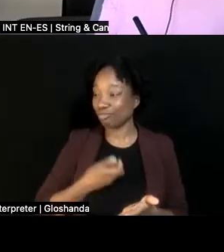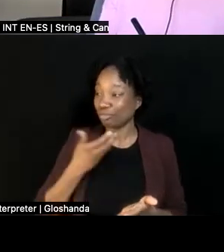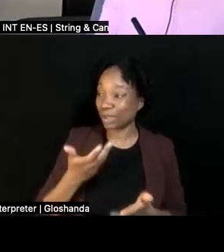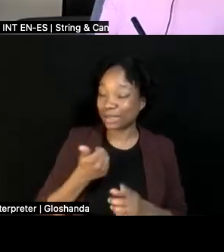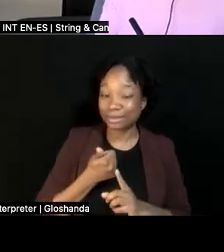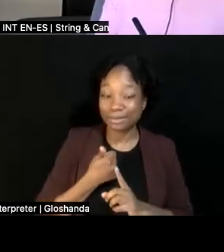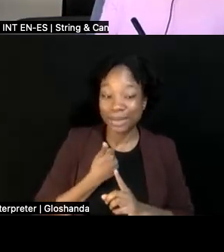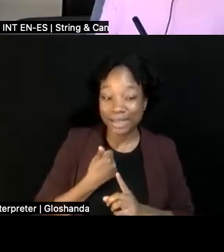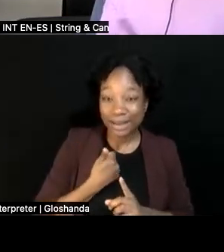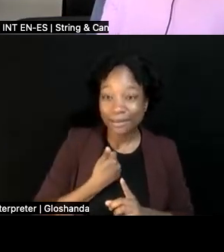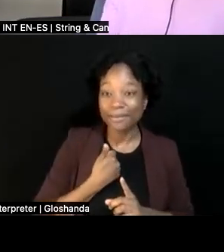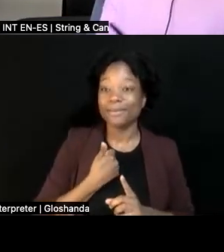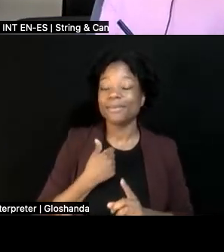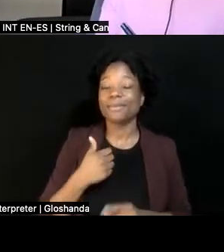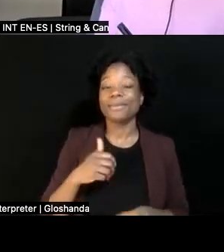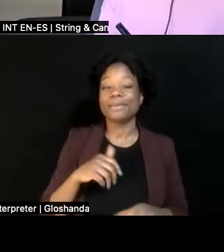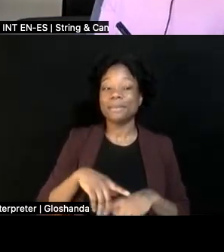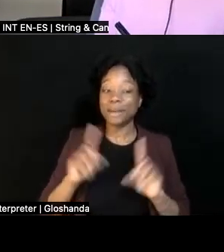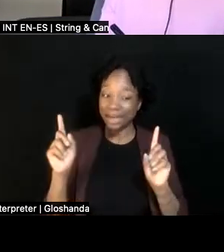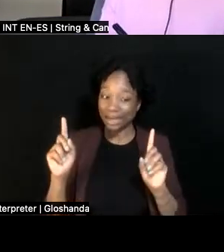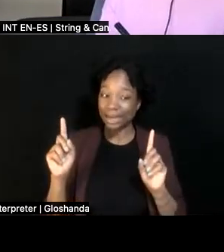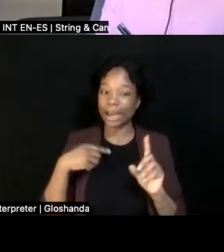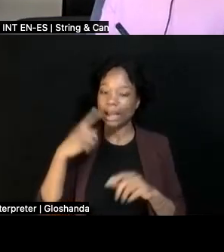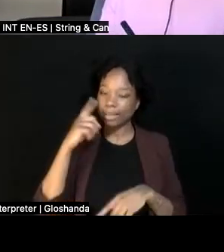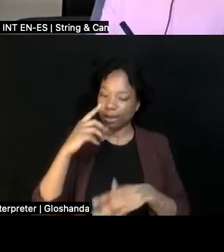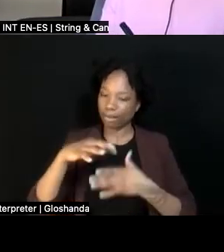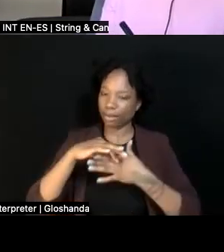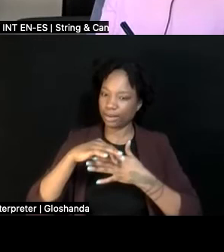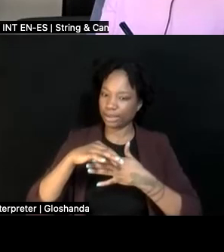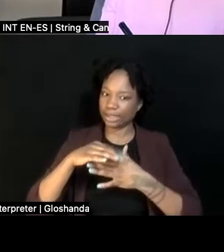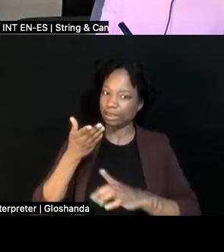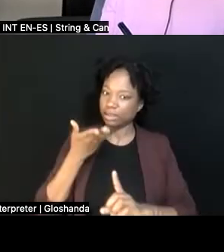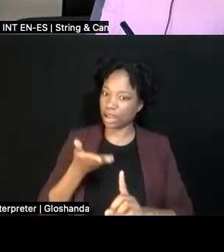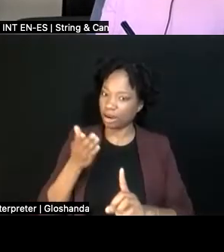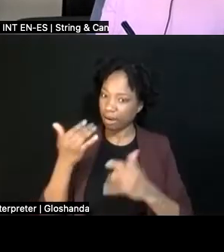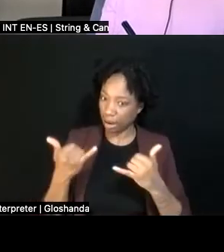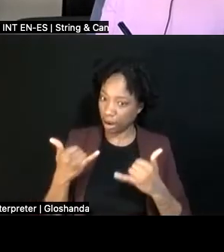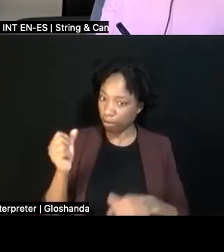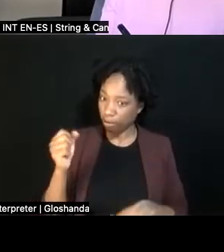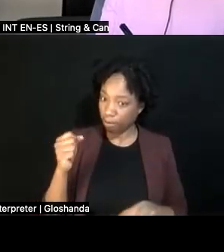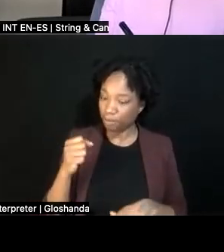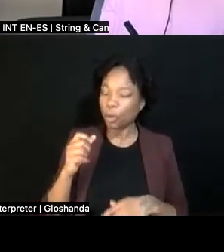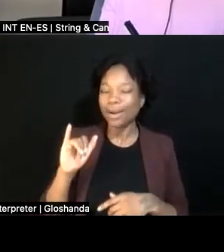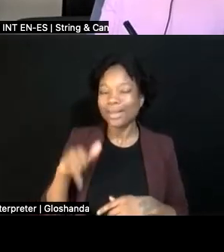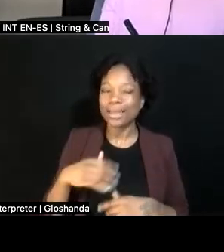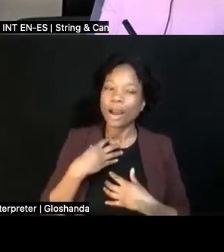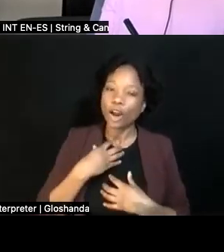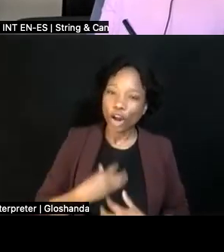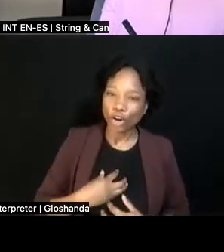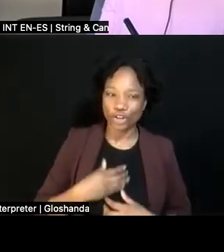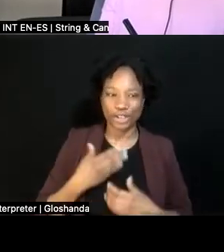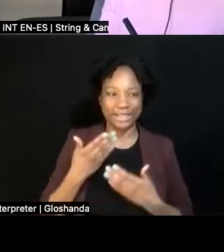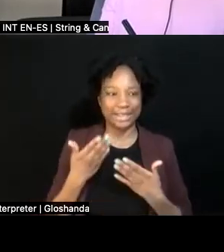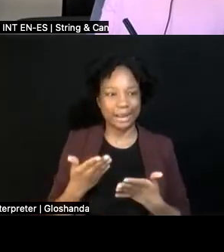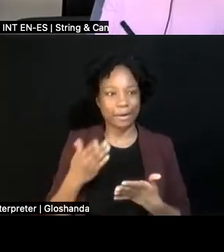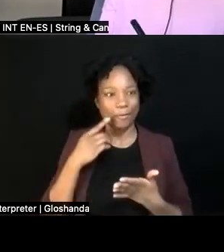But I think the content is there and now, or the thirst is there, the hunger is there for